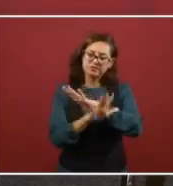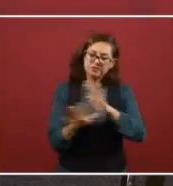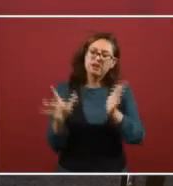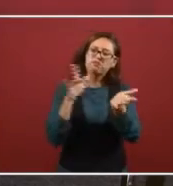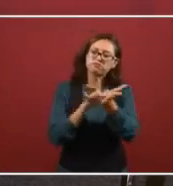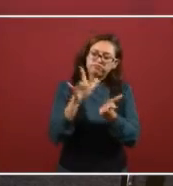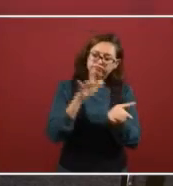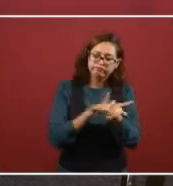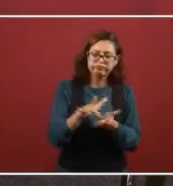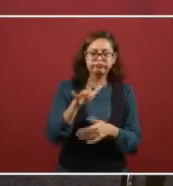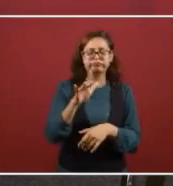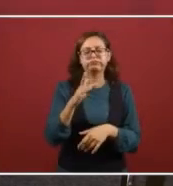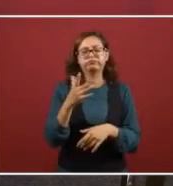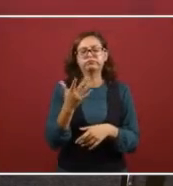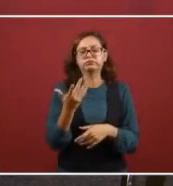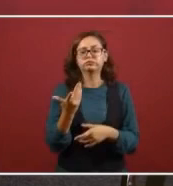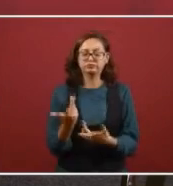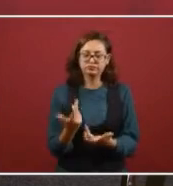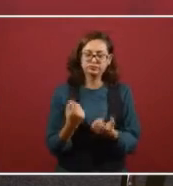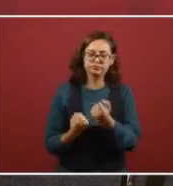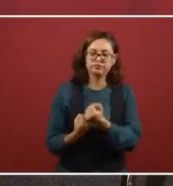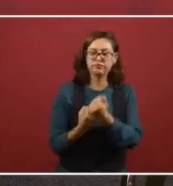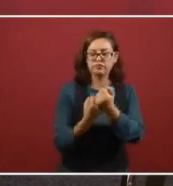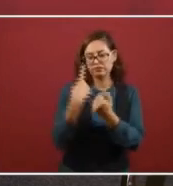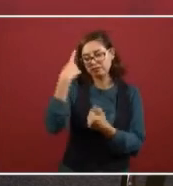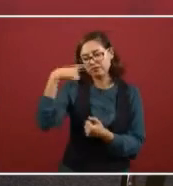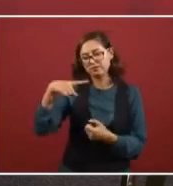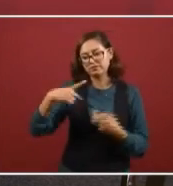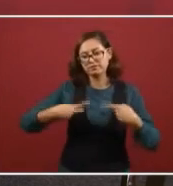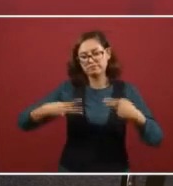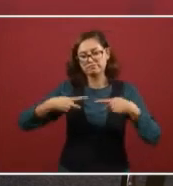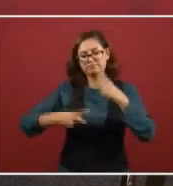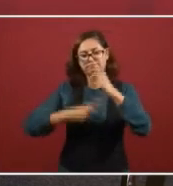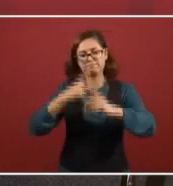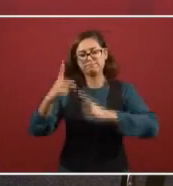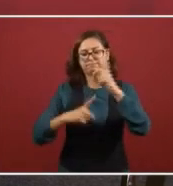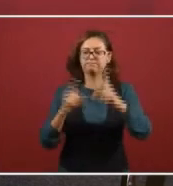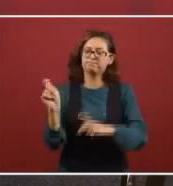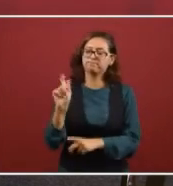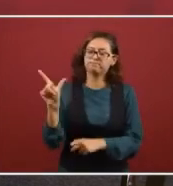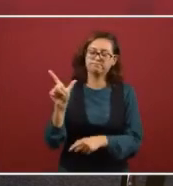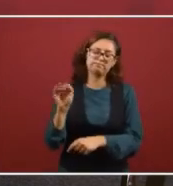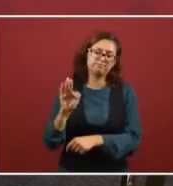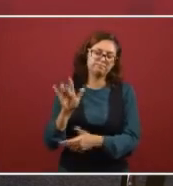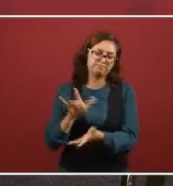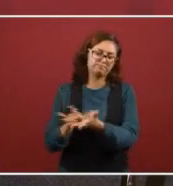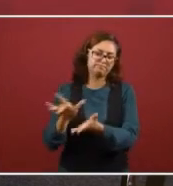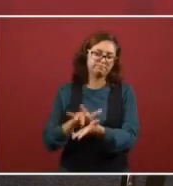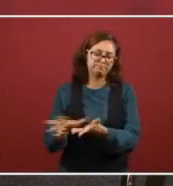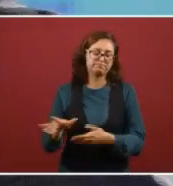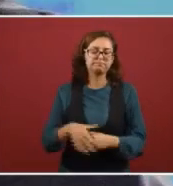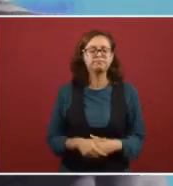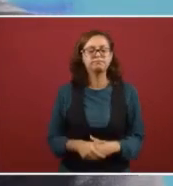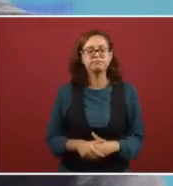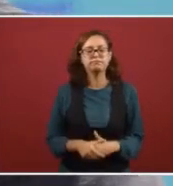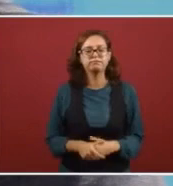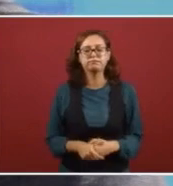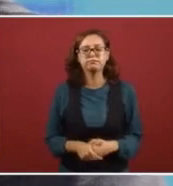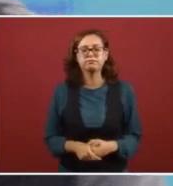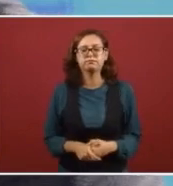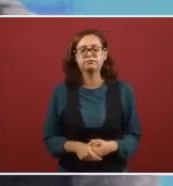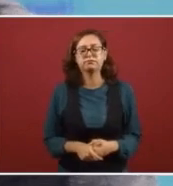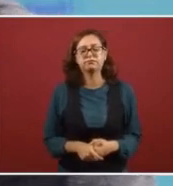We support that you give us solidarity to support the athletes. Yeah, high functioning